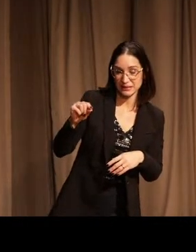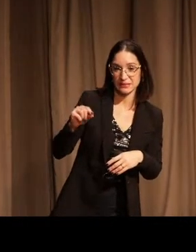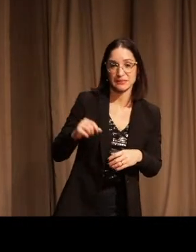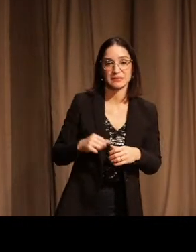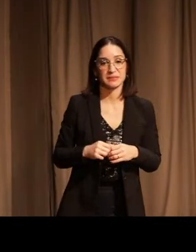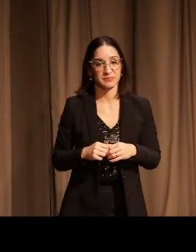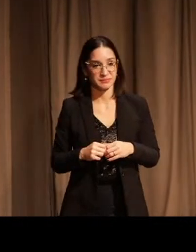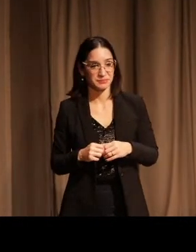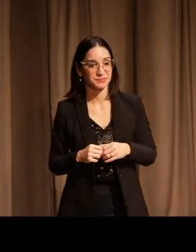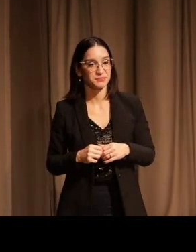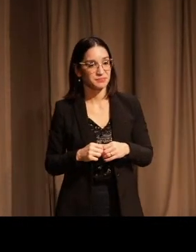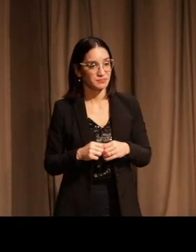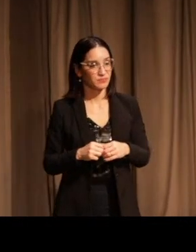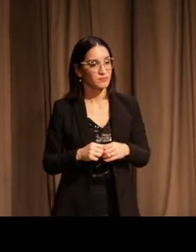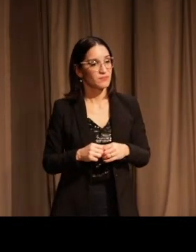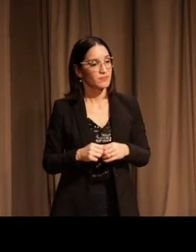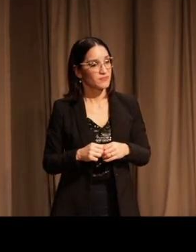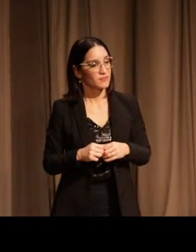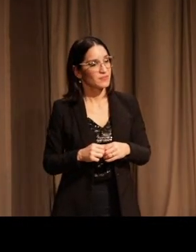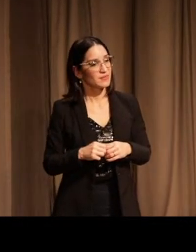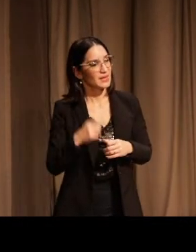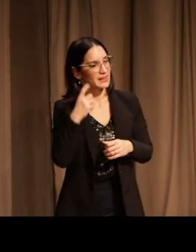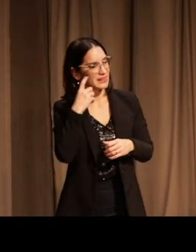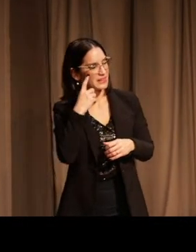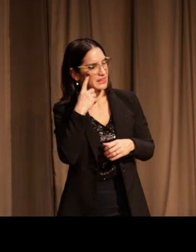nice. And I think, we